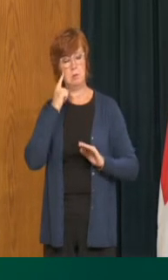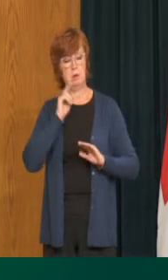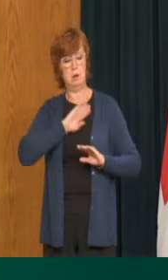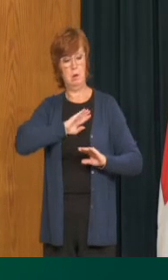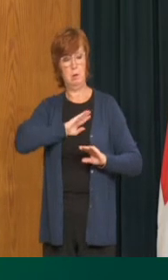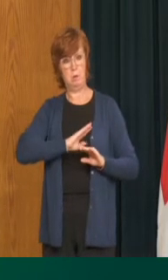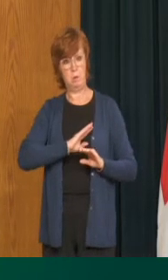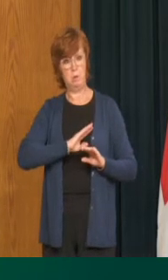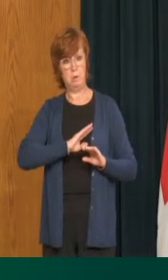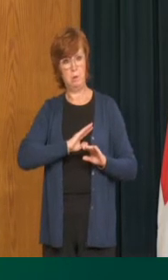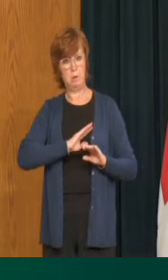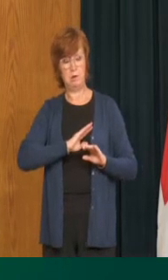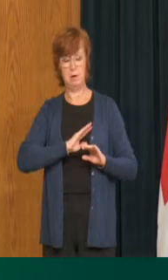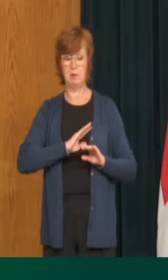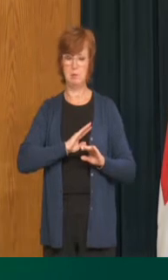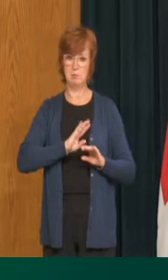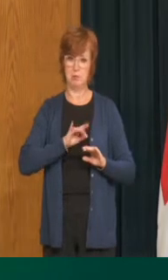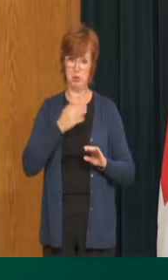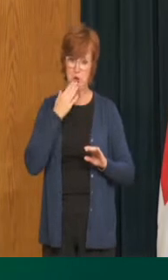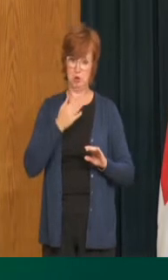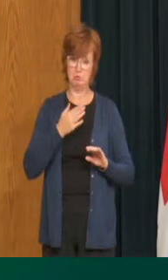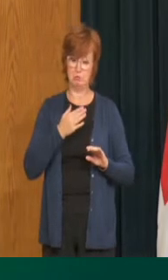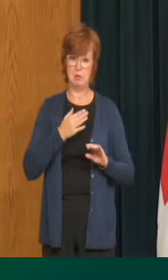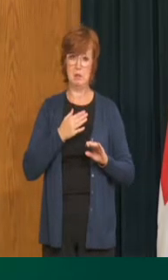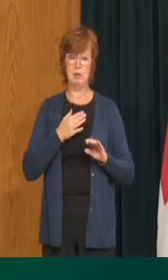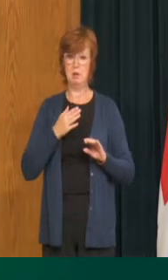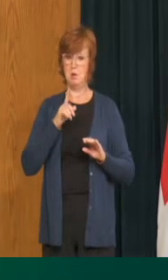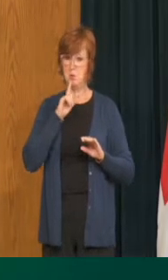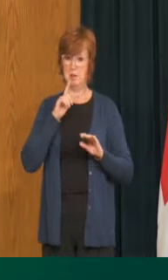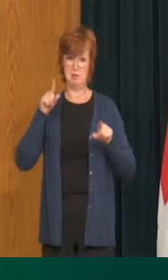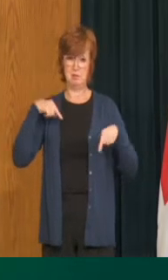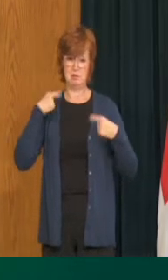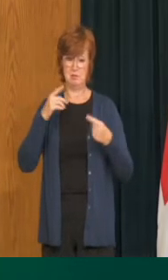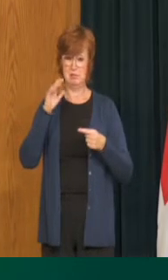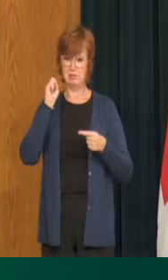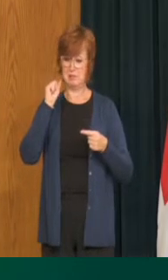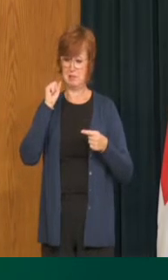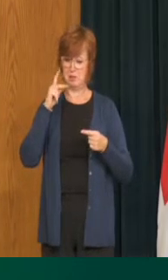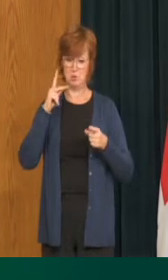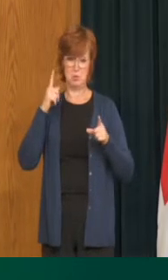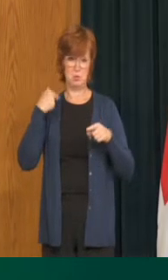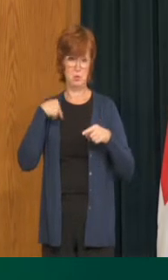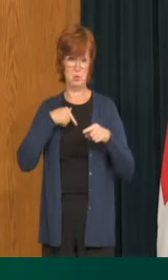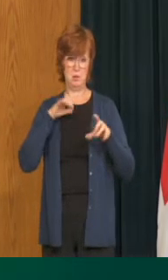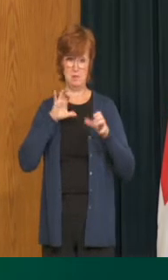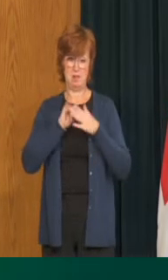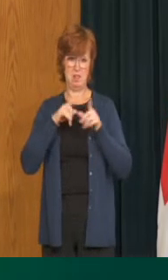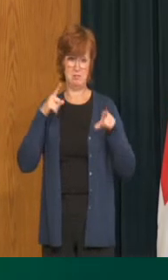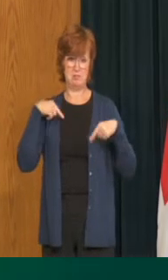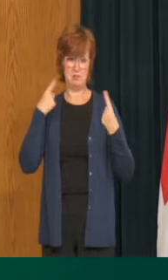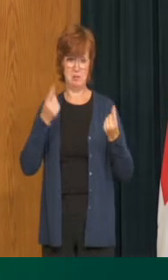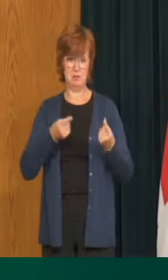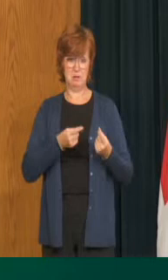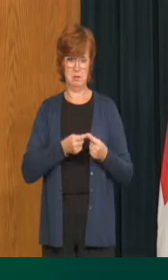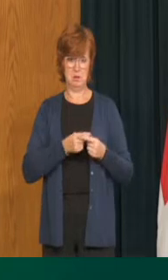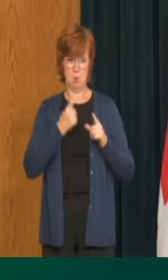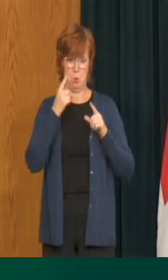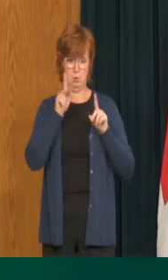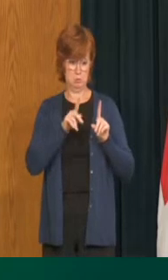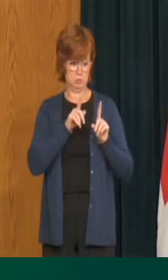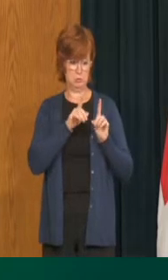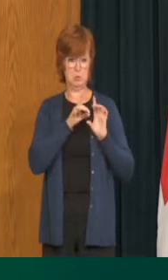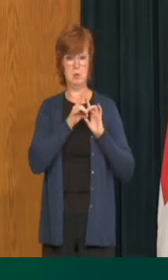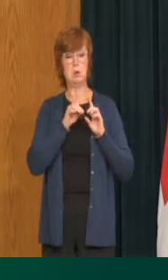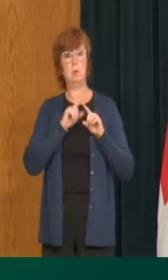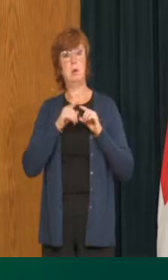this is the main principle we should apply in terms of back to school. But having said that, teachers are a